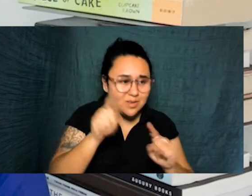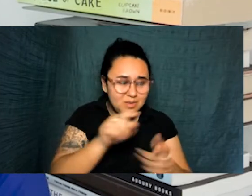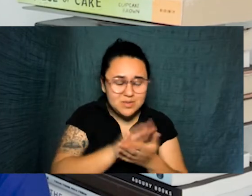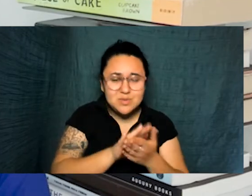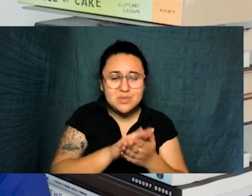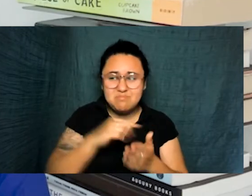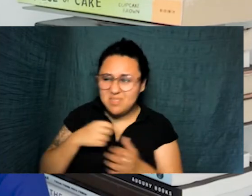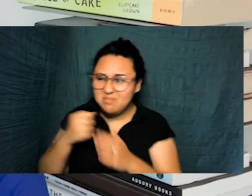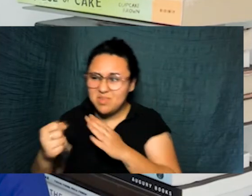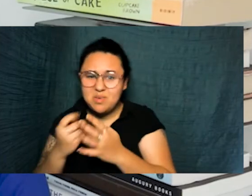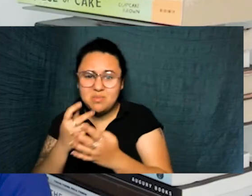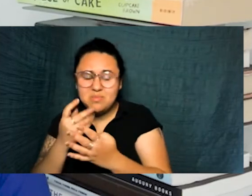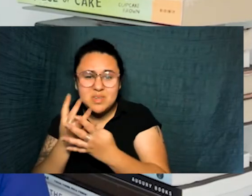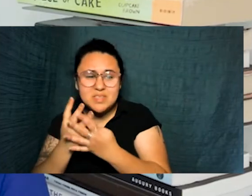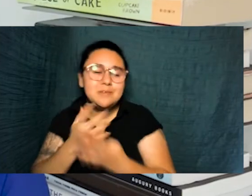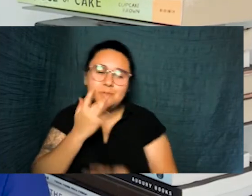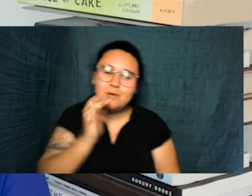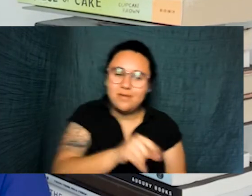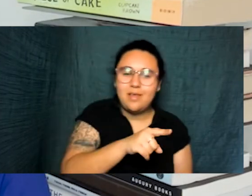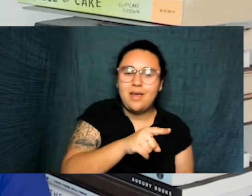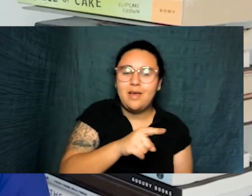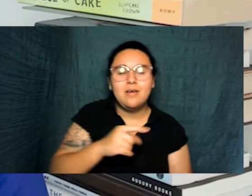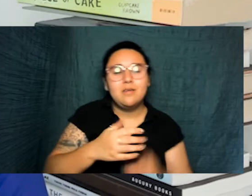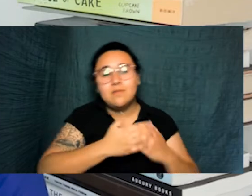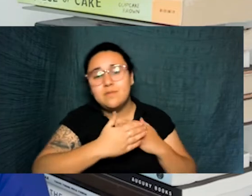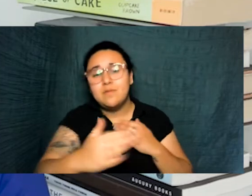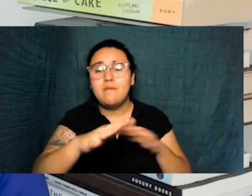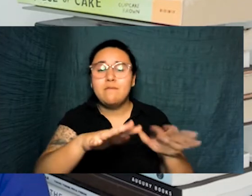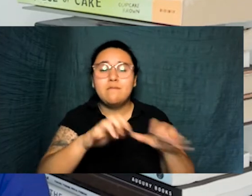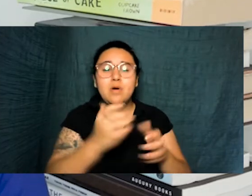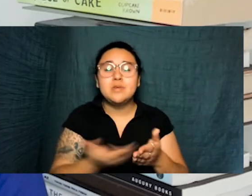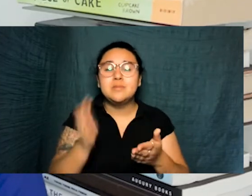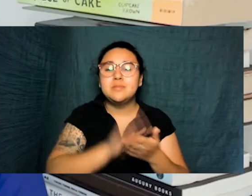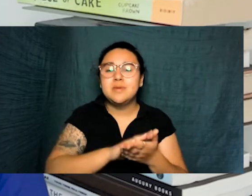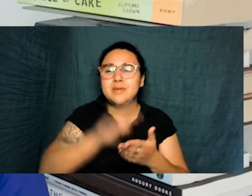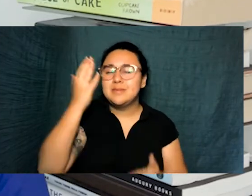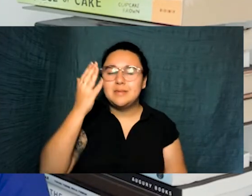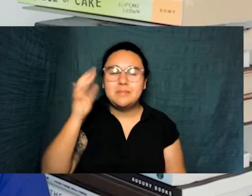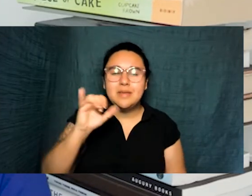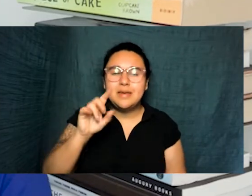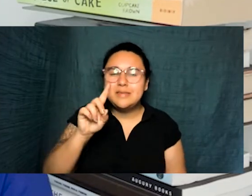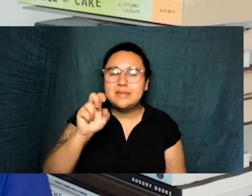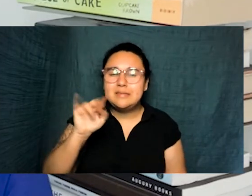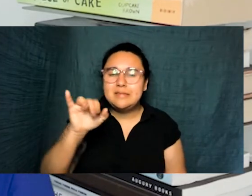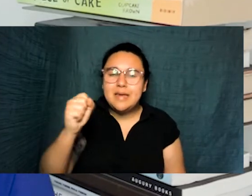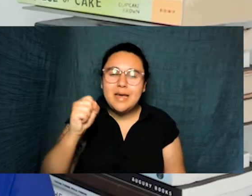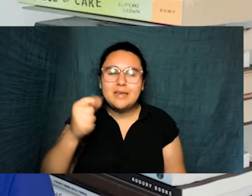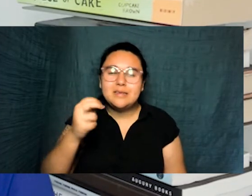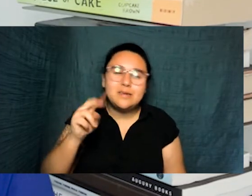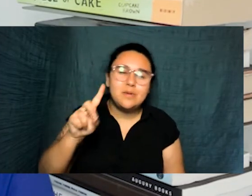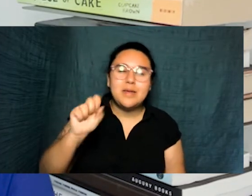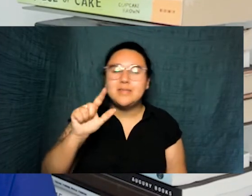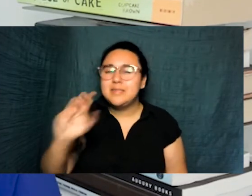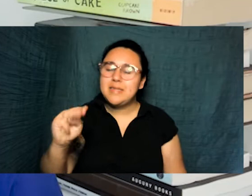prison. From here, frozen pancakes seem like a Denny's Grand Slam special, and if I close